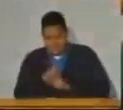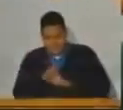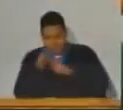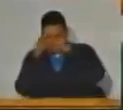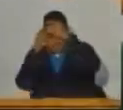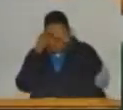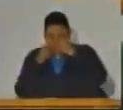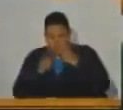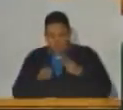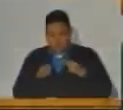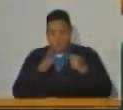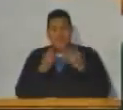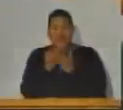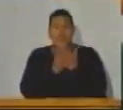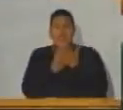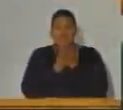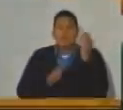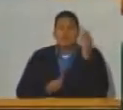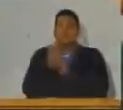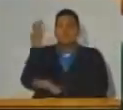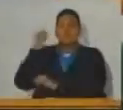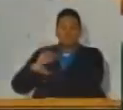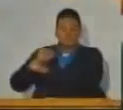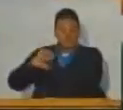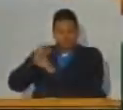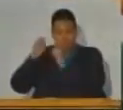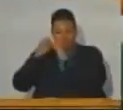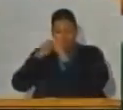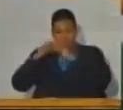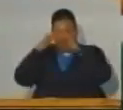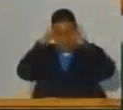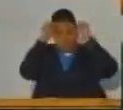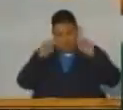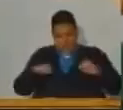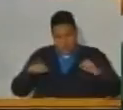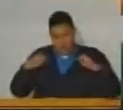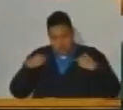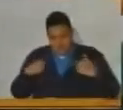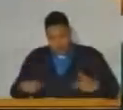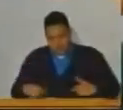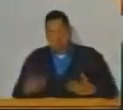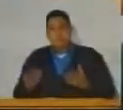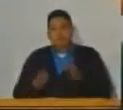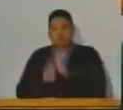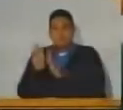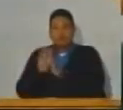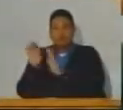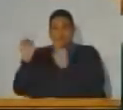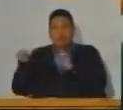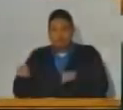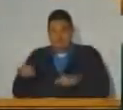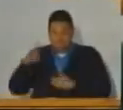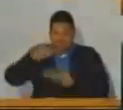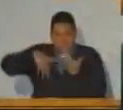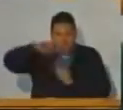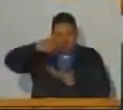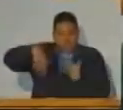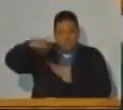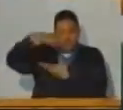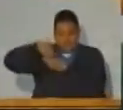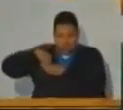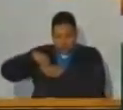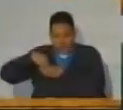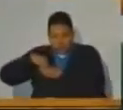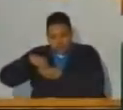targeted economic growth and job creation, human capital development, social